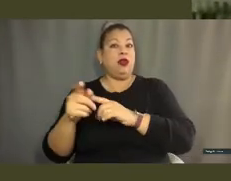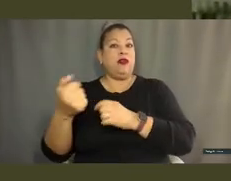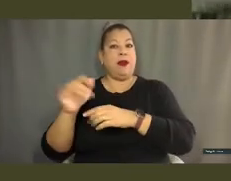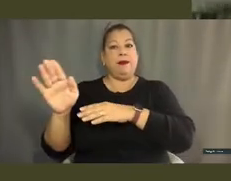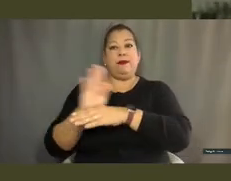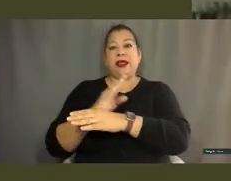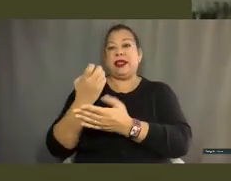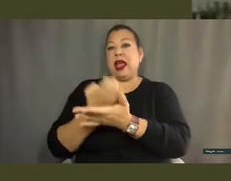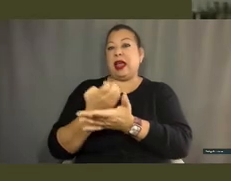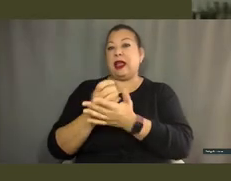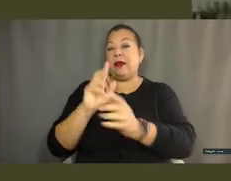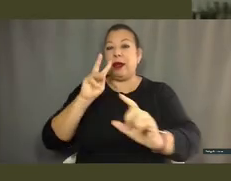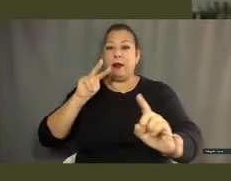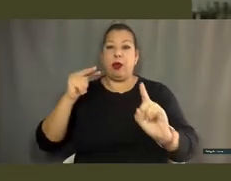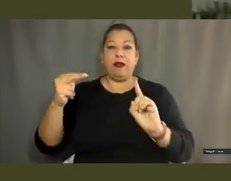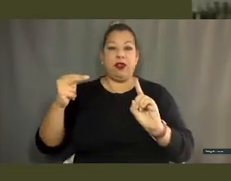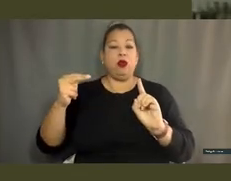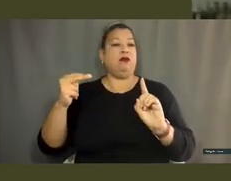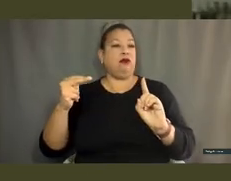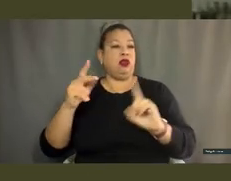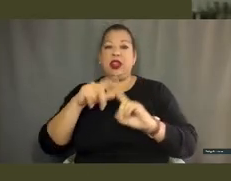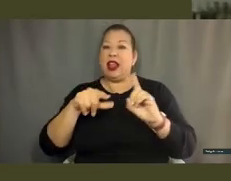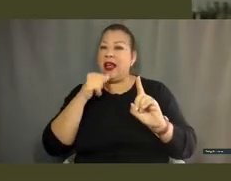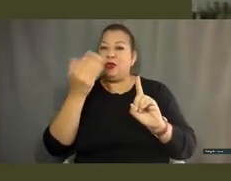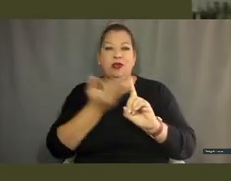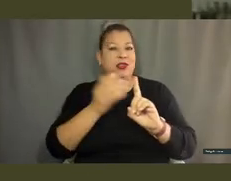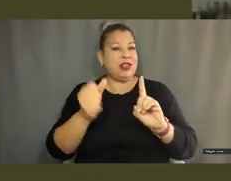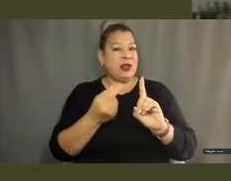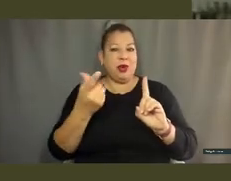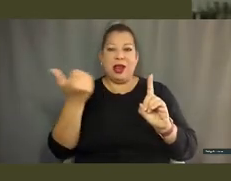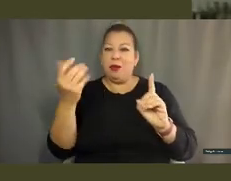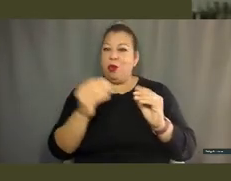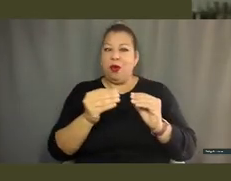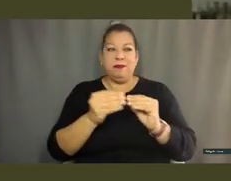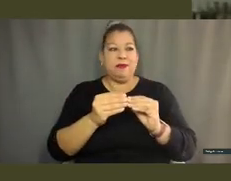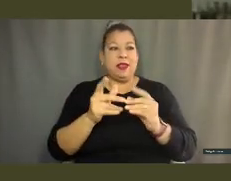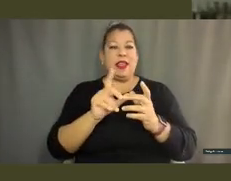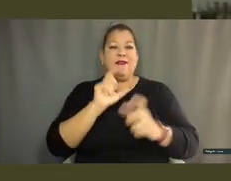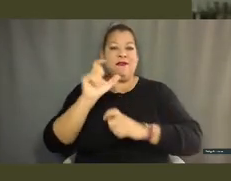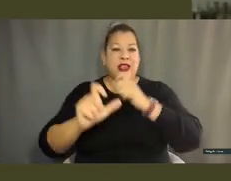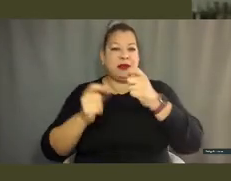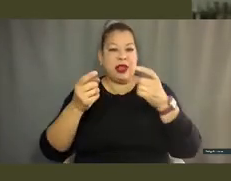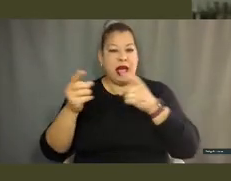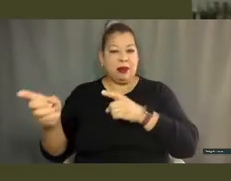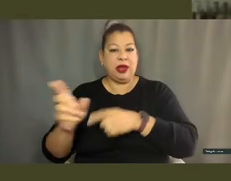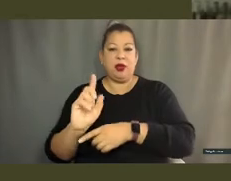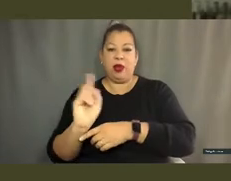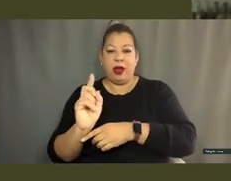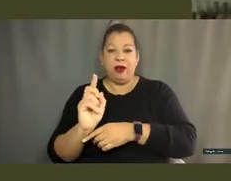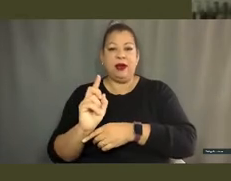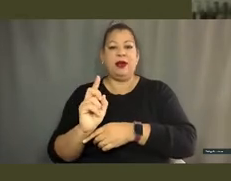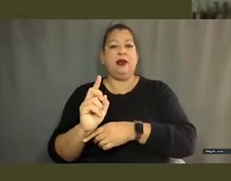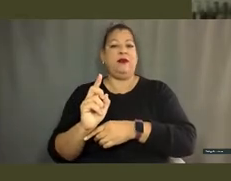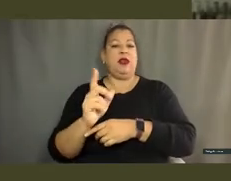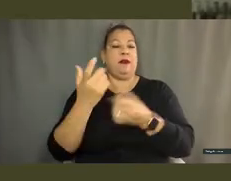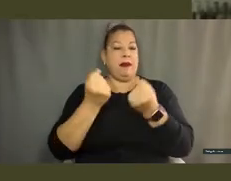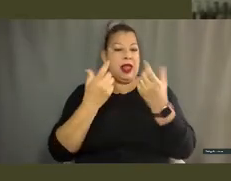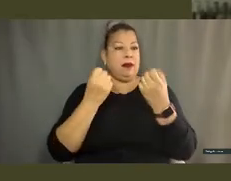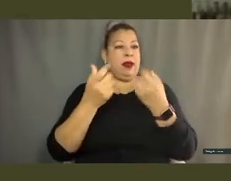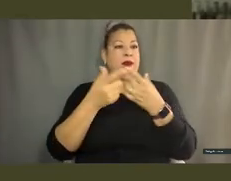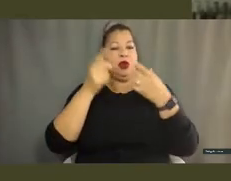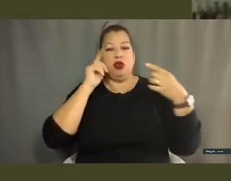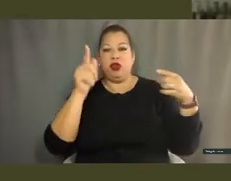actually convince that much business community. This is where, you know, investment is happening, and green investors would like to sort of then invest